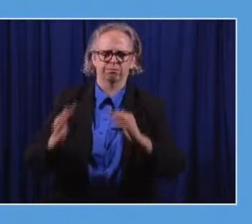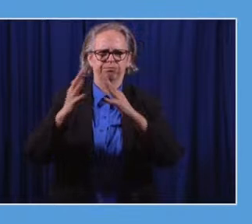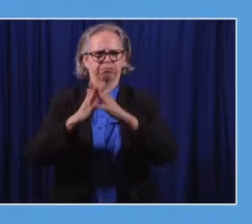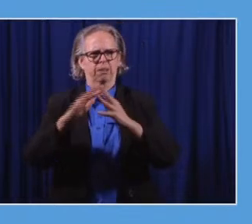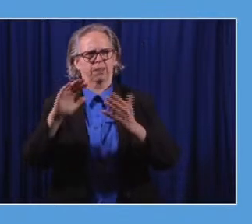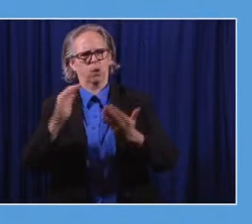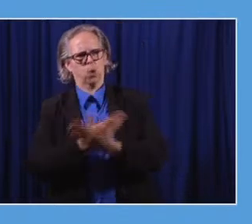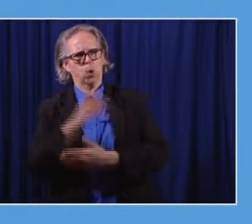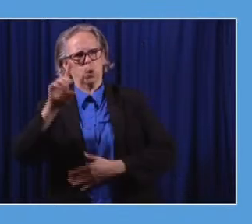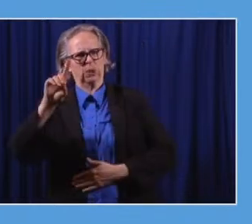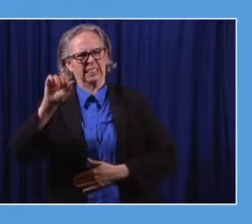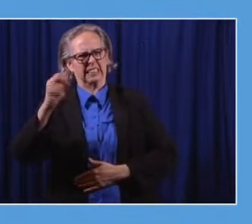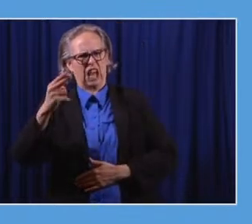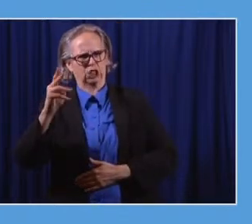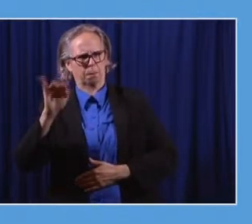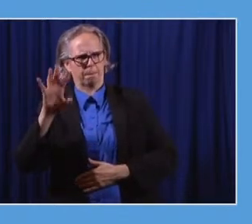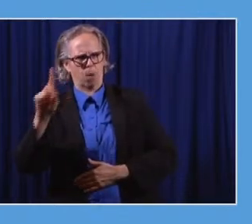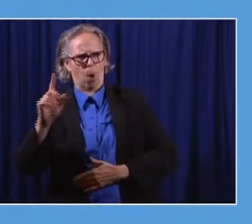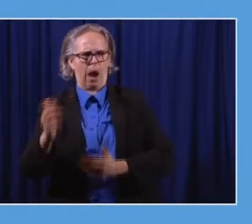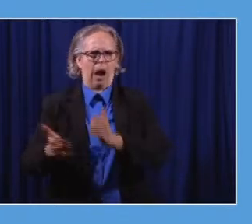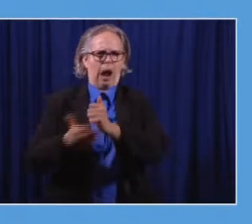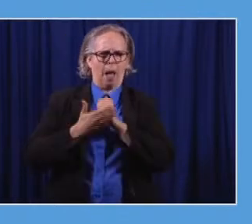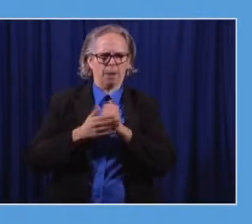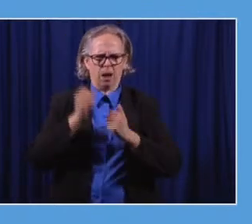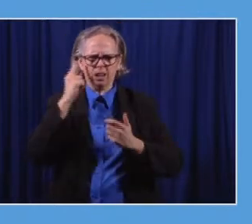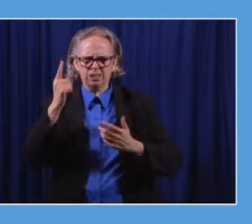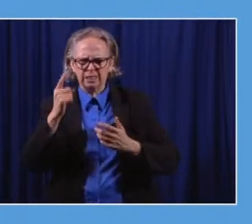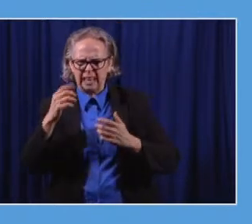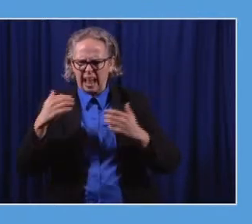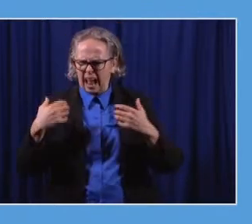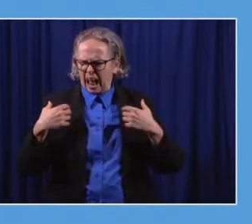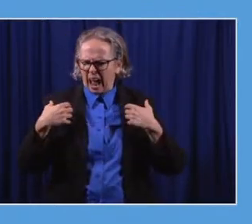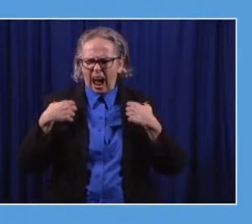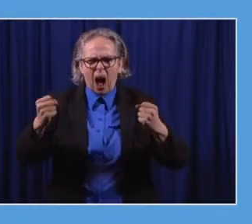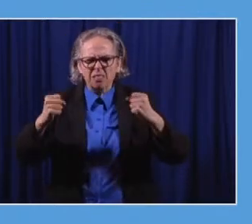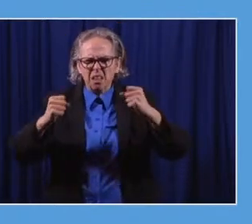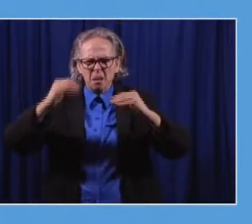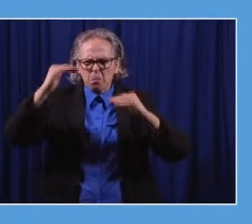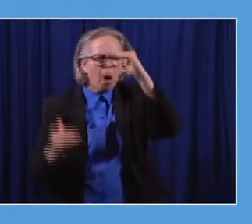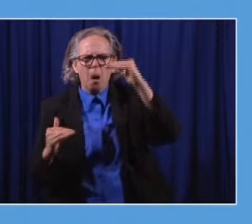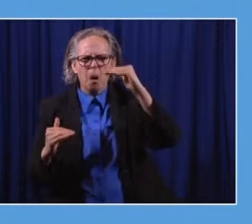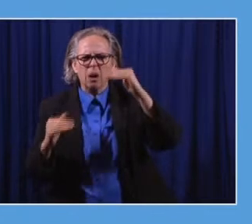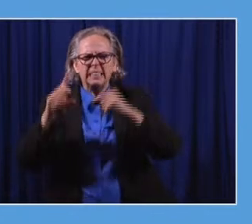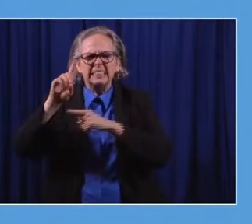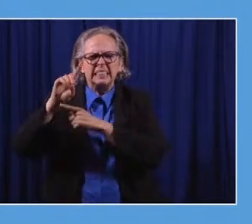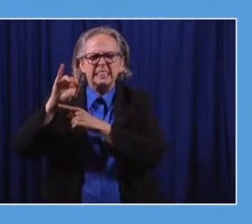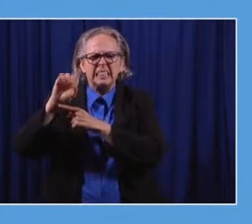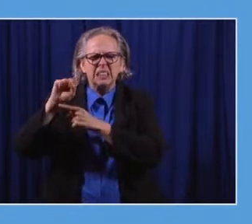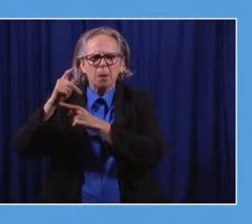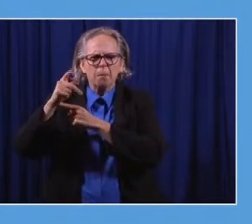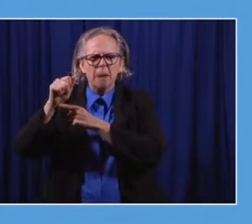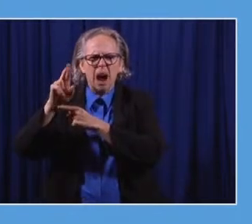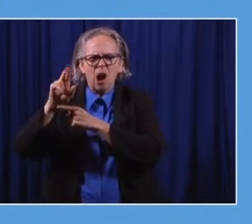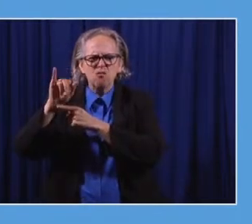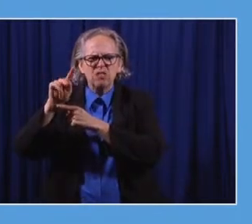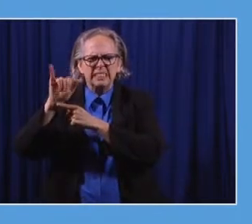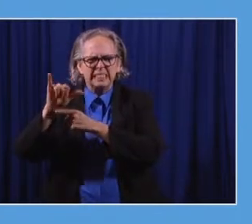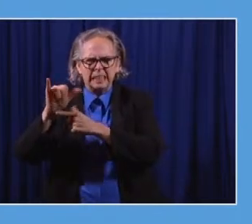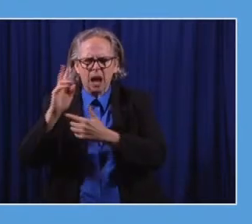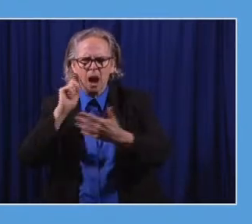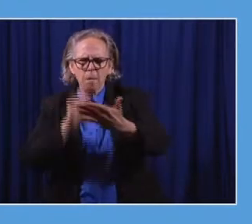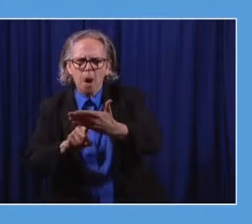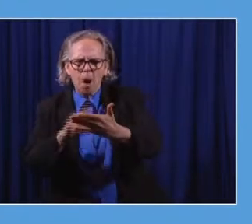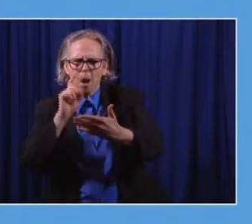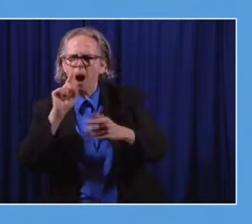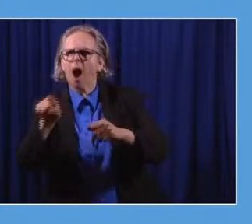health inequities and disparities. And this data can help put critical decisions into context for policymakers. Again, this data